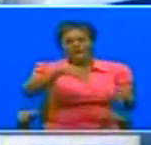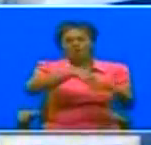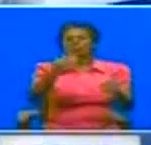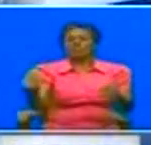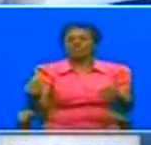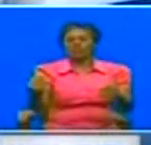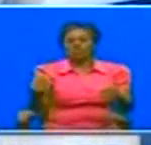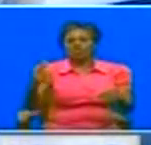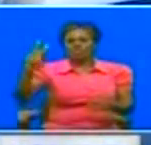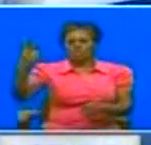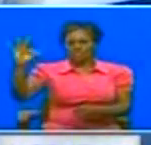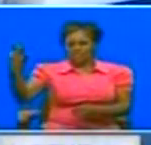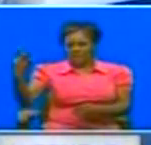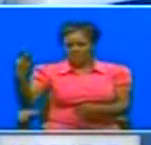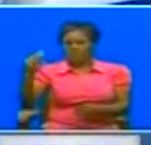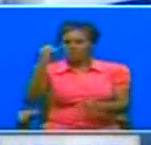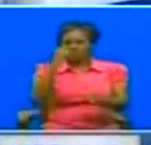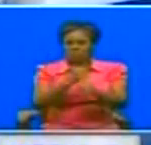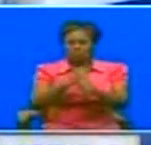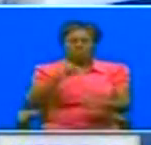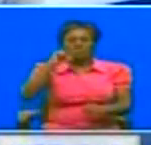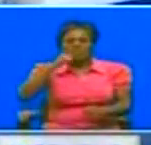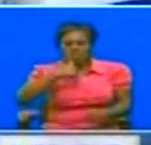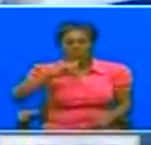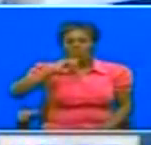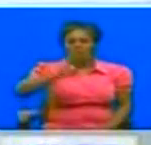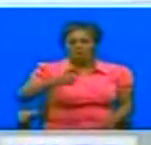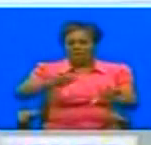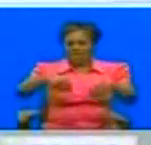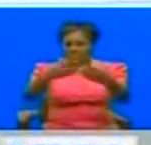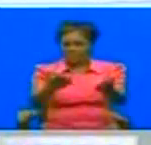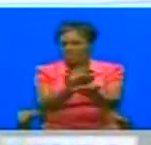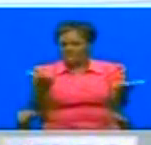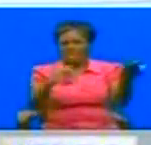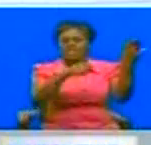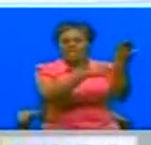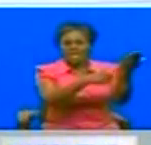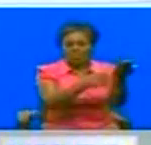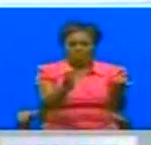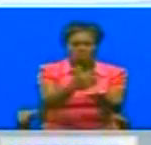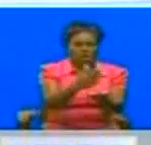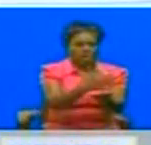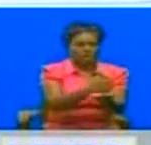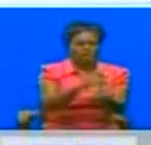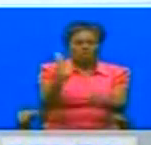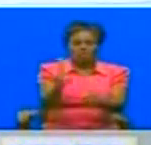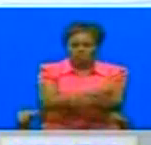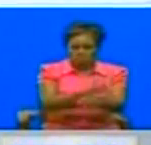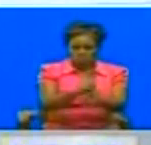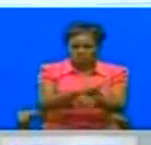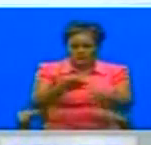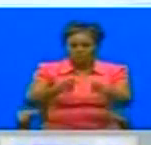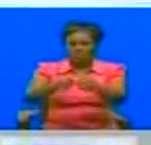of the 23rd, and he needs to issue a fresh directive saying that any names collected will not be used or the data will